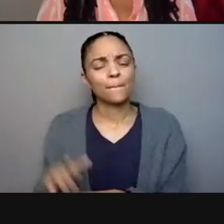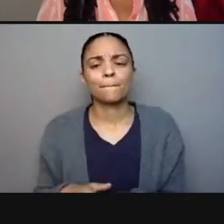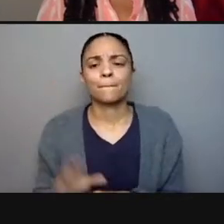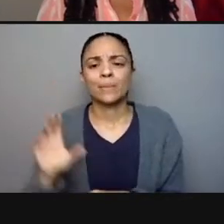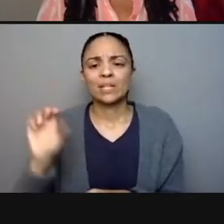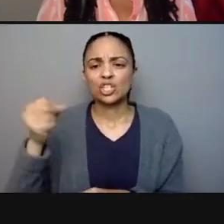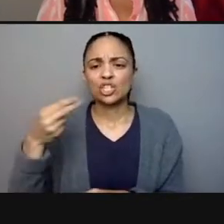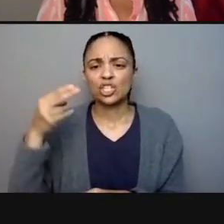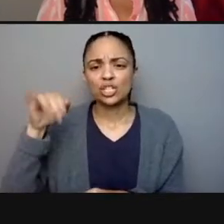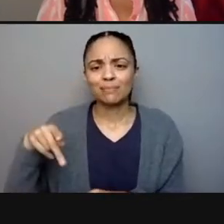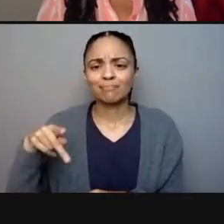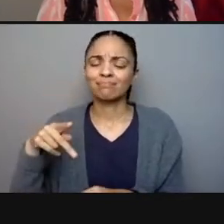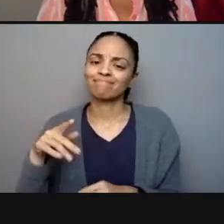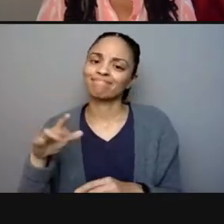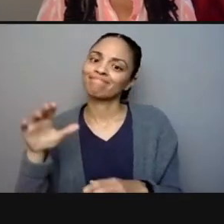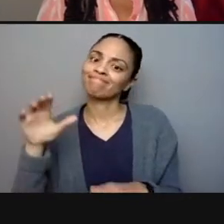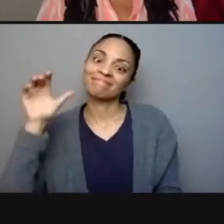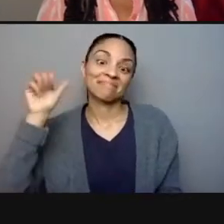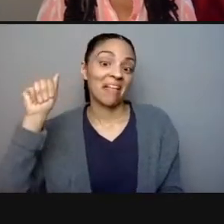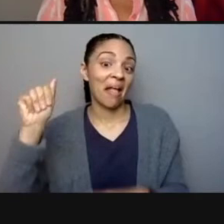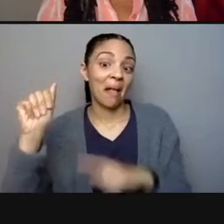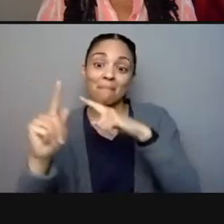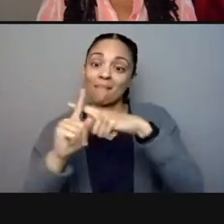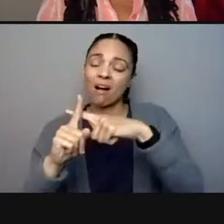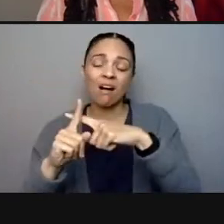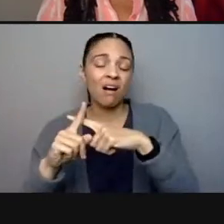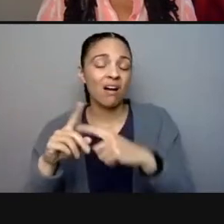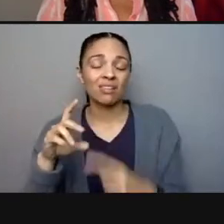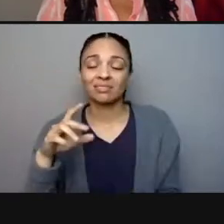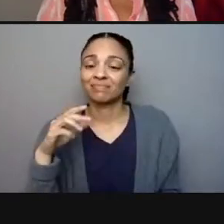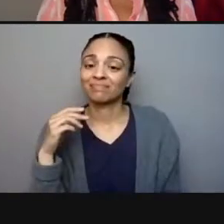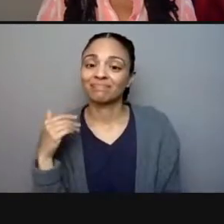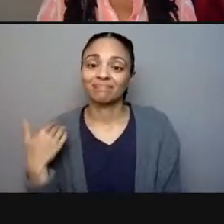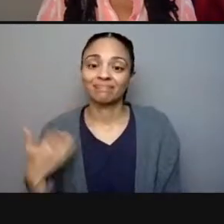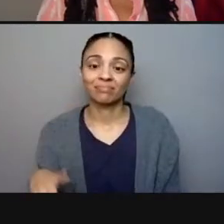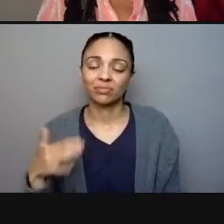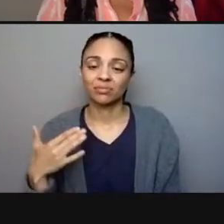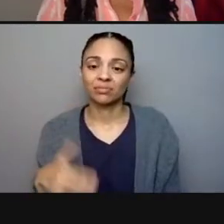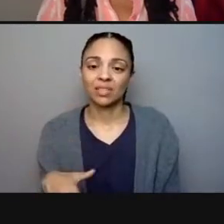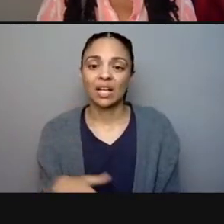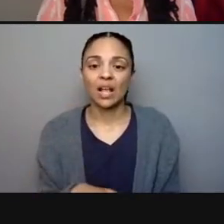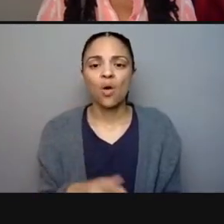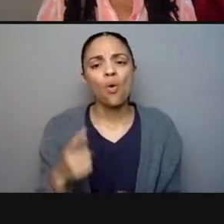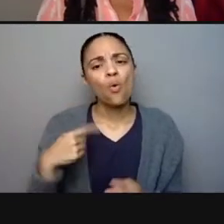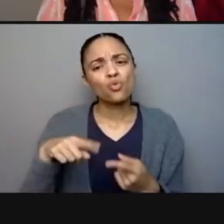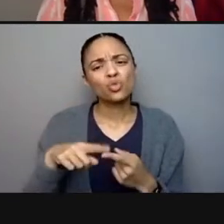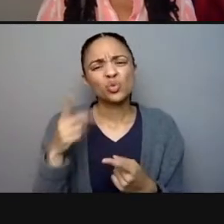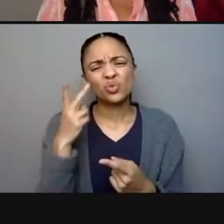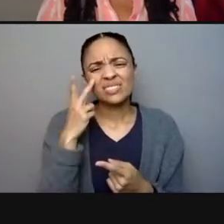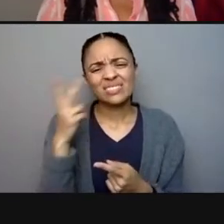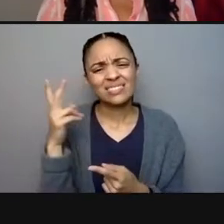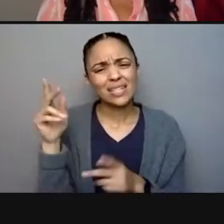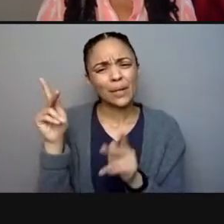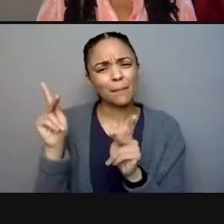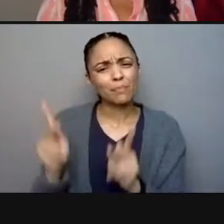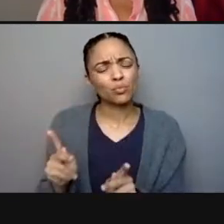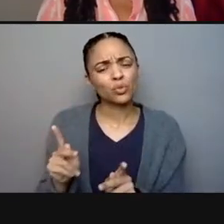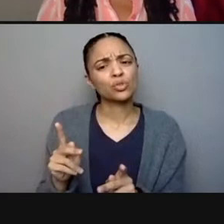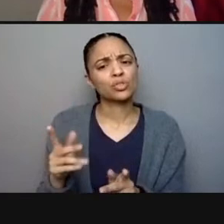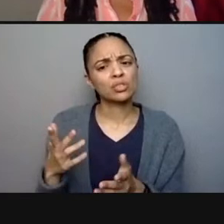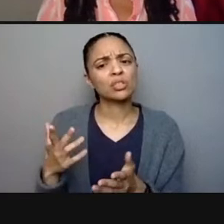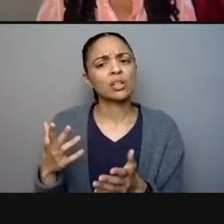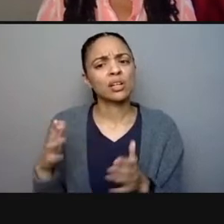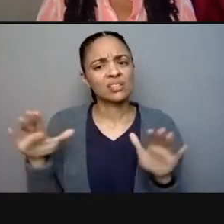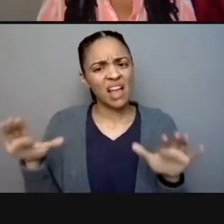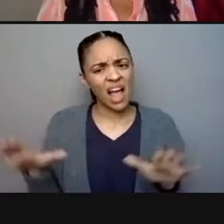the stuff was in me, but when you see somebody in action doing it, it makes it all right. Yeah. You know what I